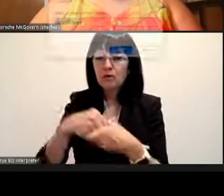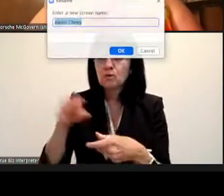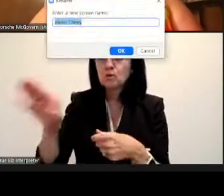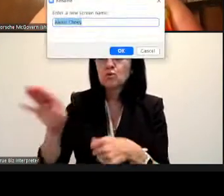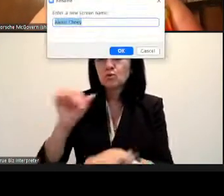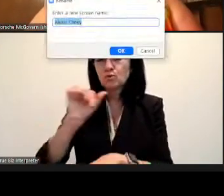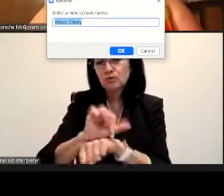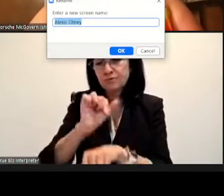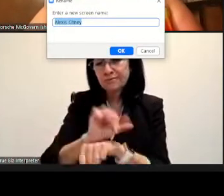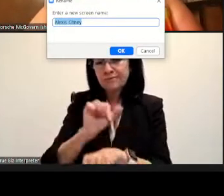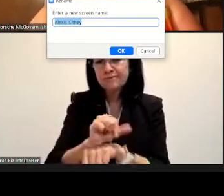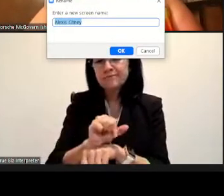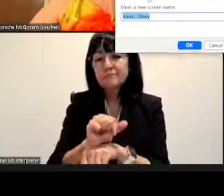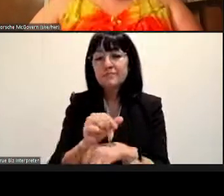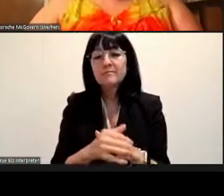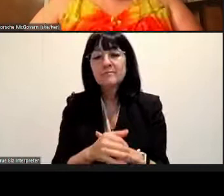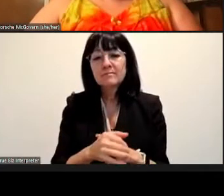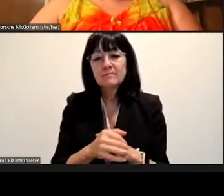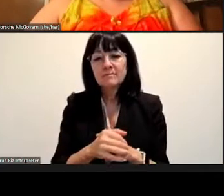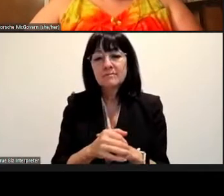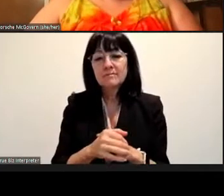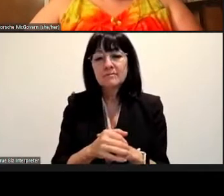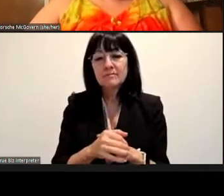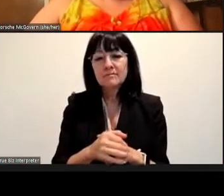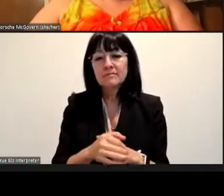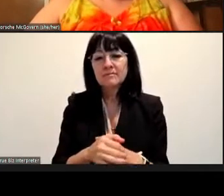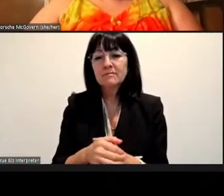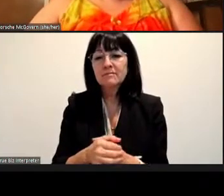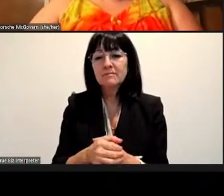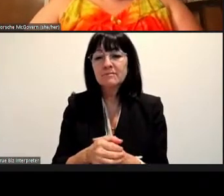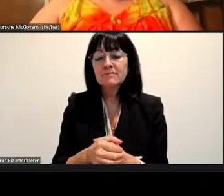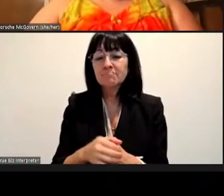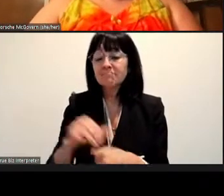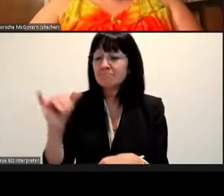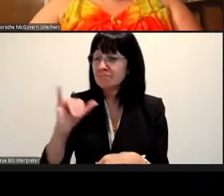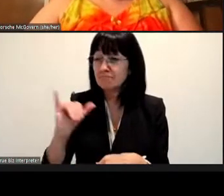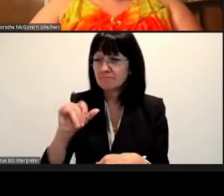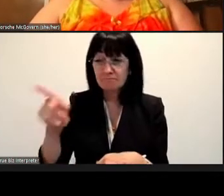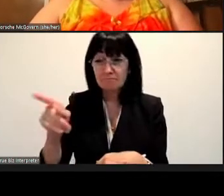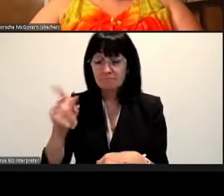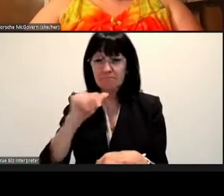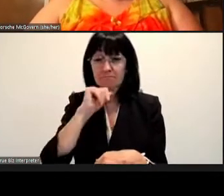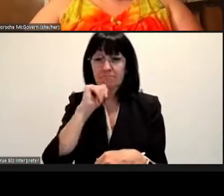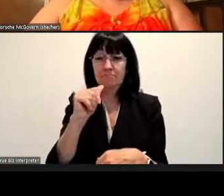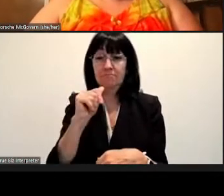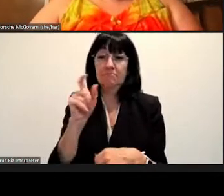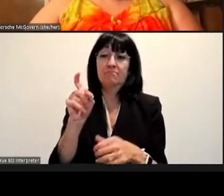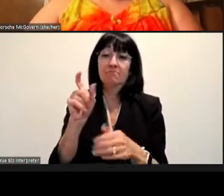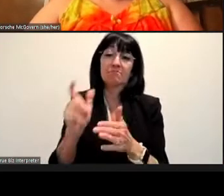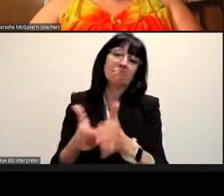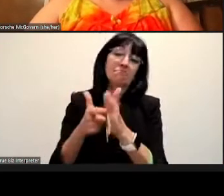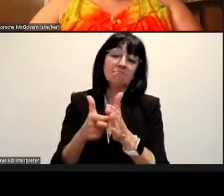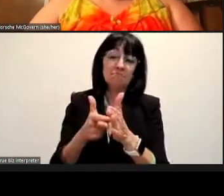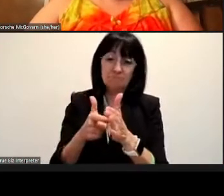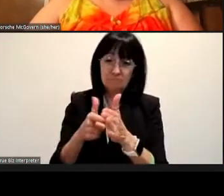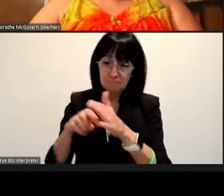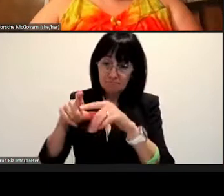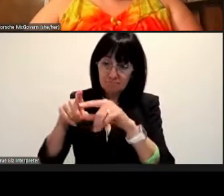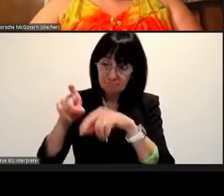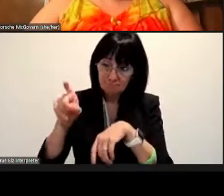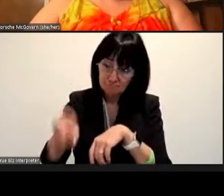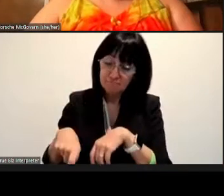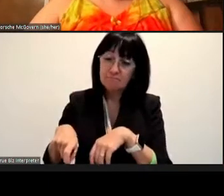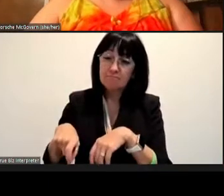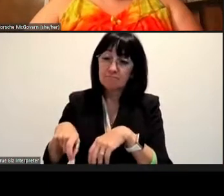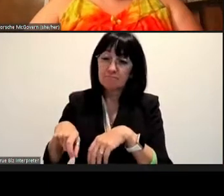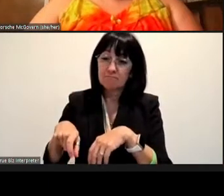have to rely on the hiring team per se, or anybody else in the room. What is something that you've done, or that